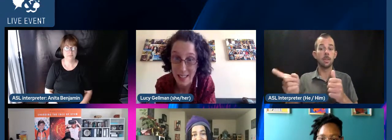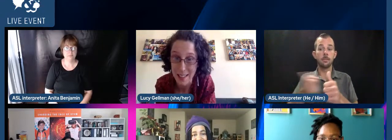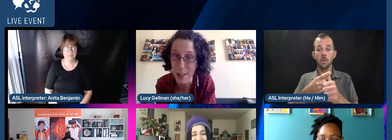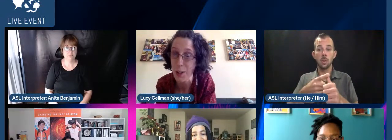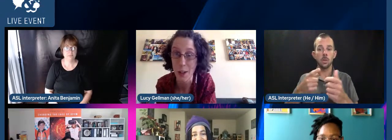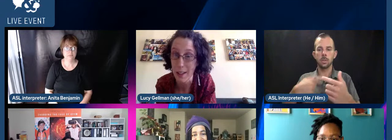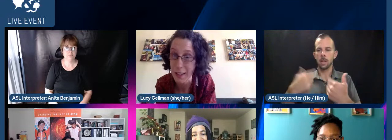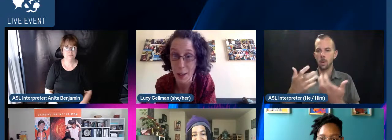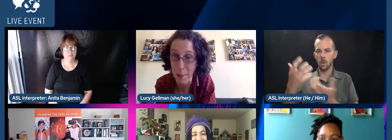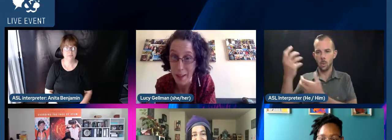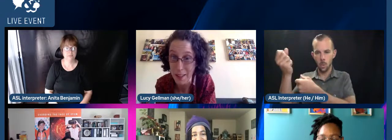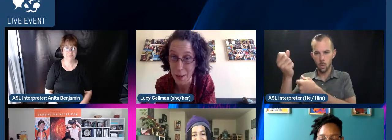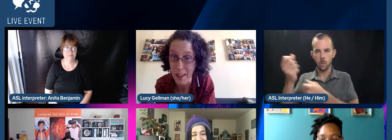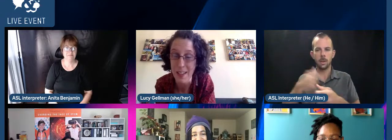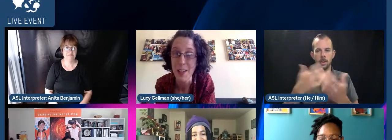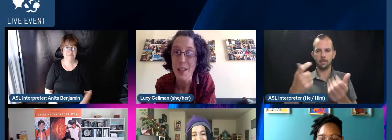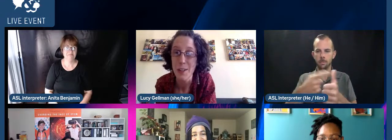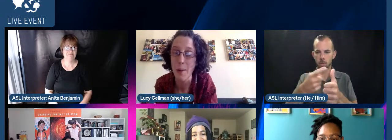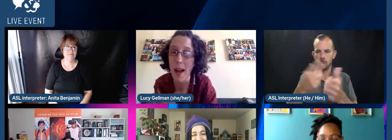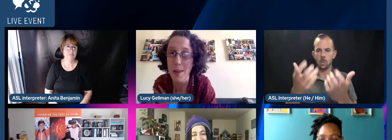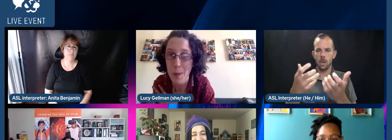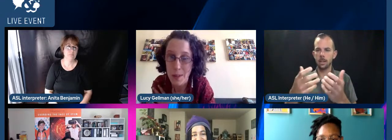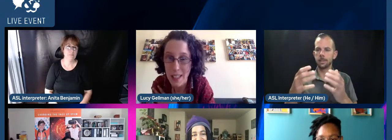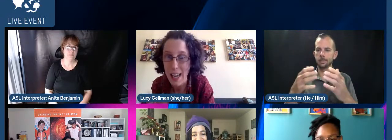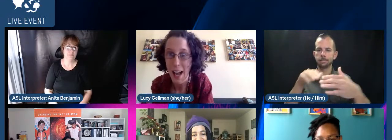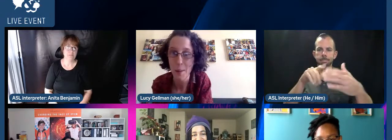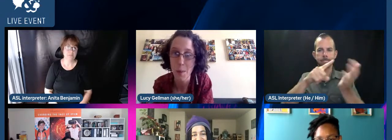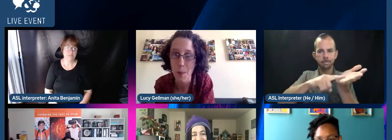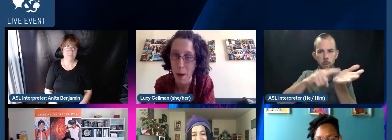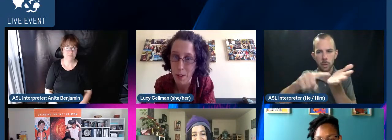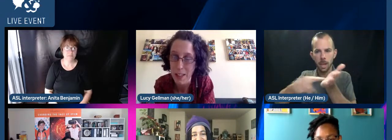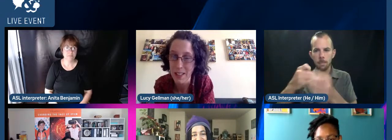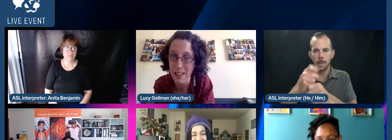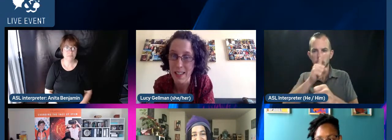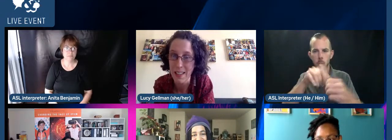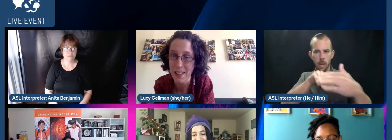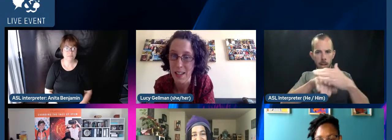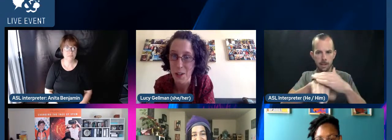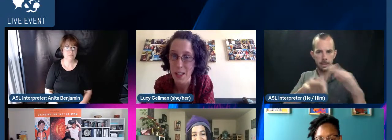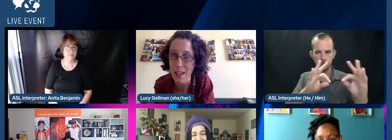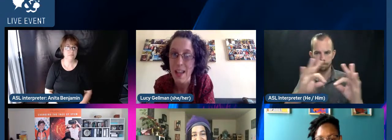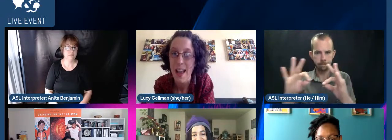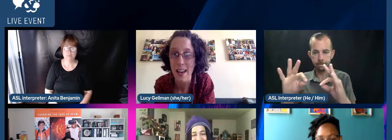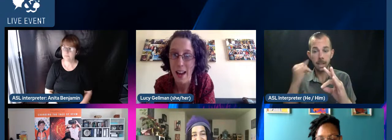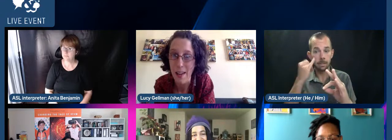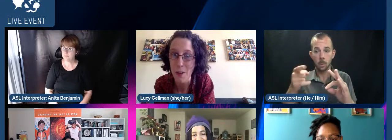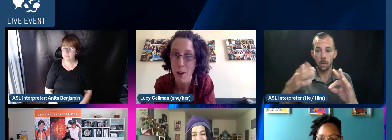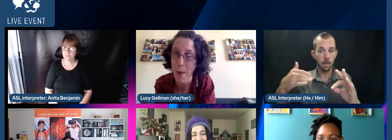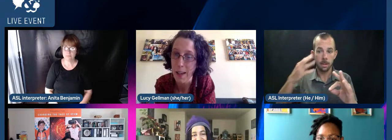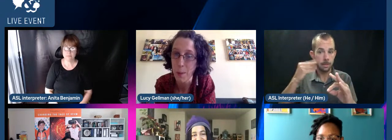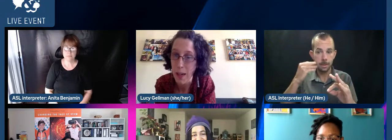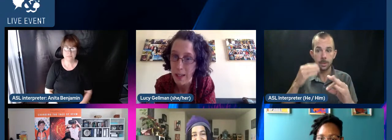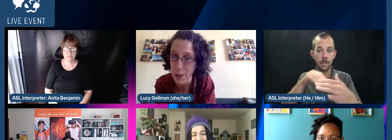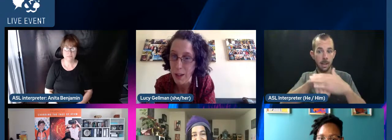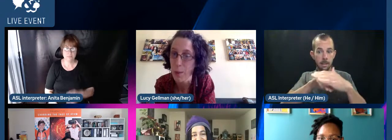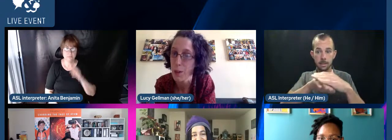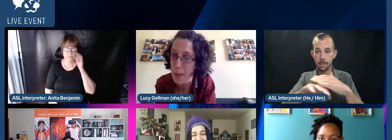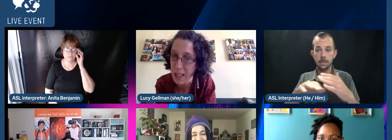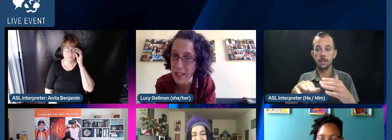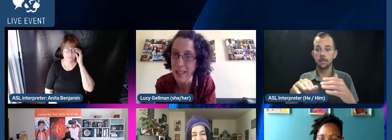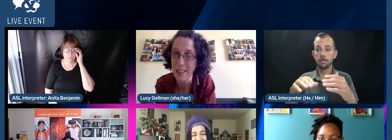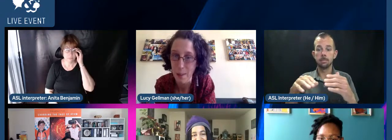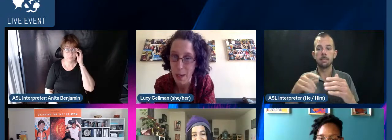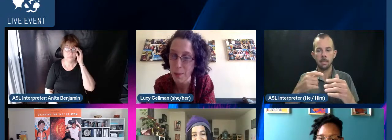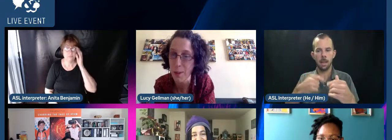check-in is, you're about to learn. So I am Lucy. I will be moderating tonight's discussion. And I have a traumatic brain injury,